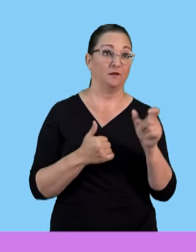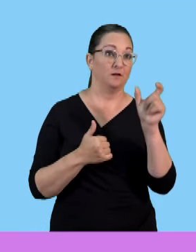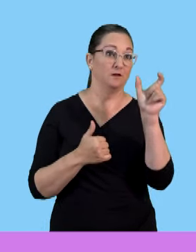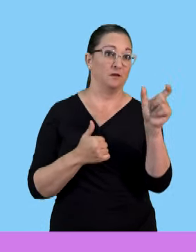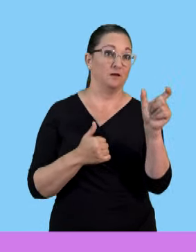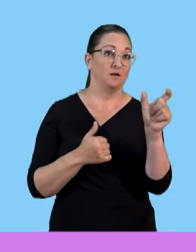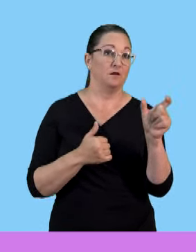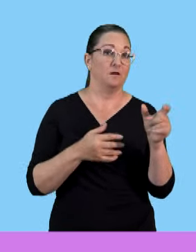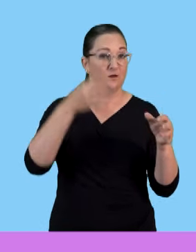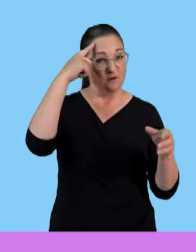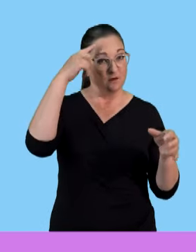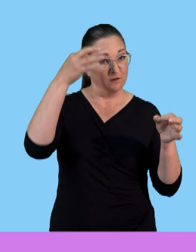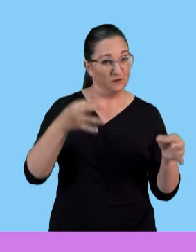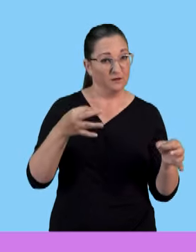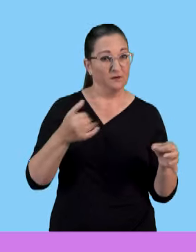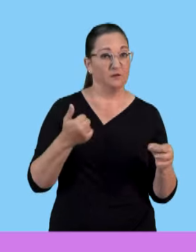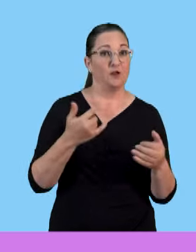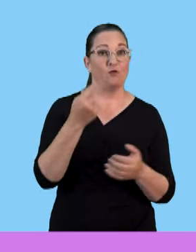determine the cost of traveling